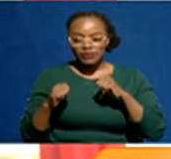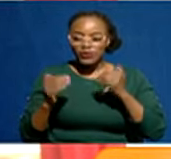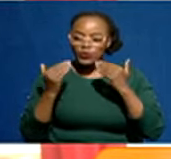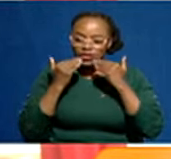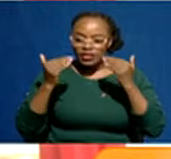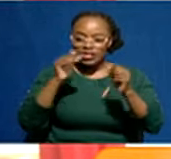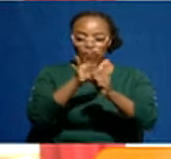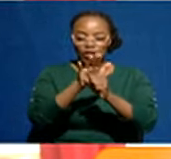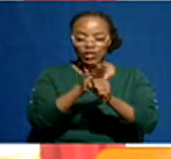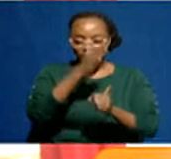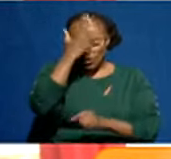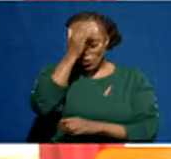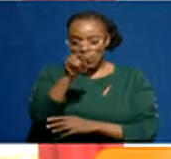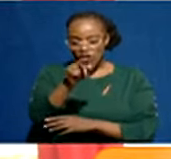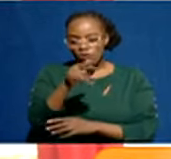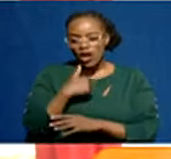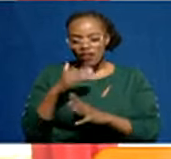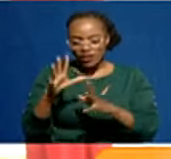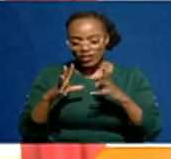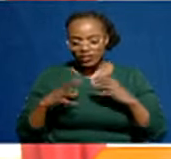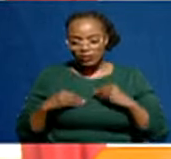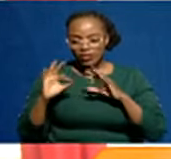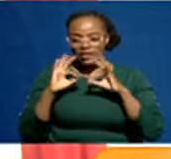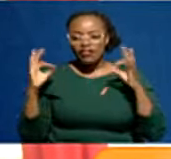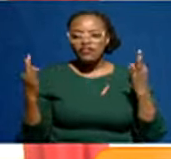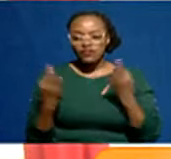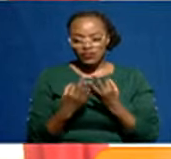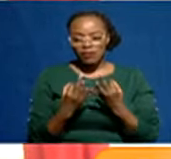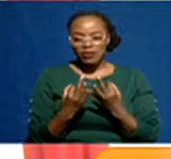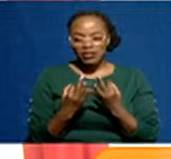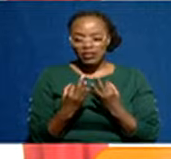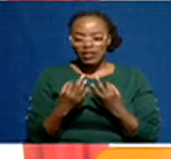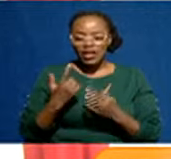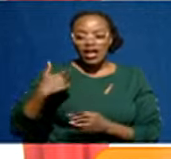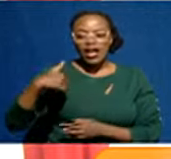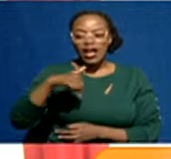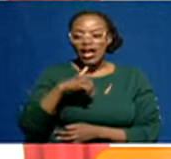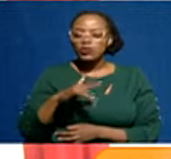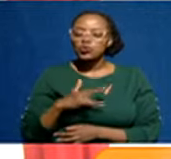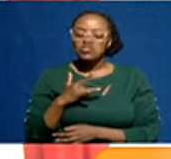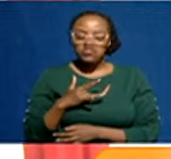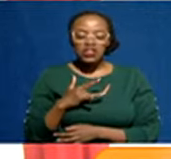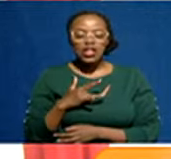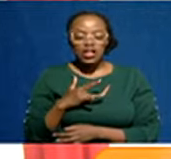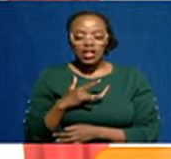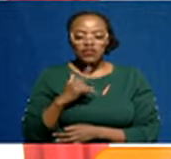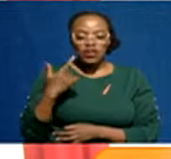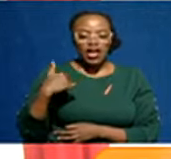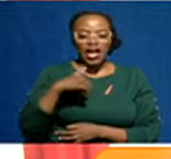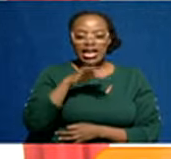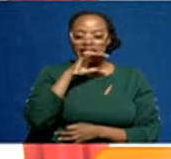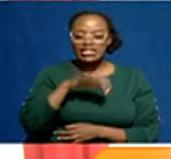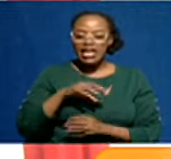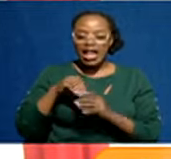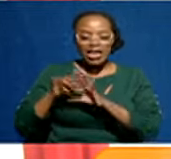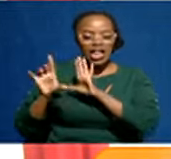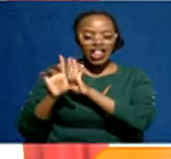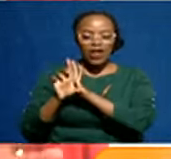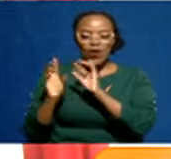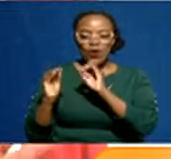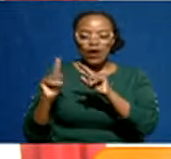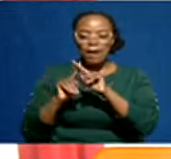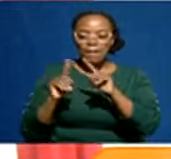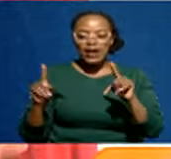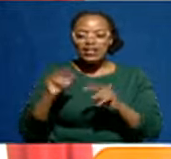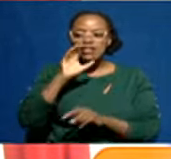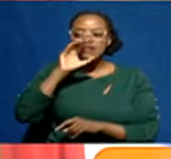tunashukuru. Because you took us as family. Sasa sisi tunasikiaga, we are not sons-in-law, we are